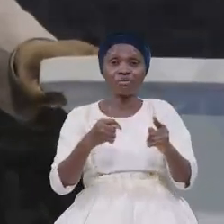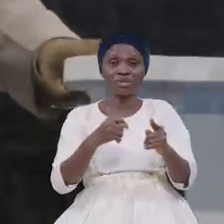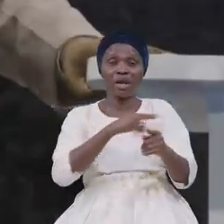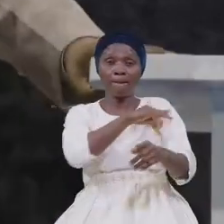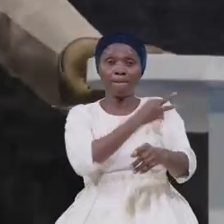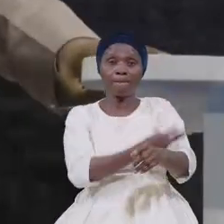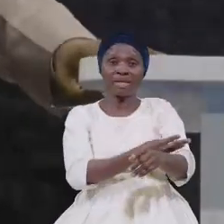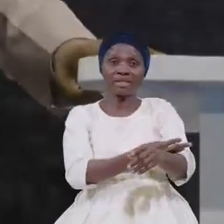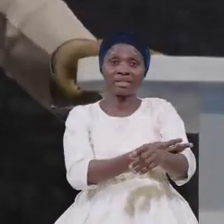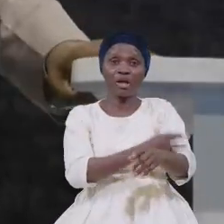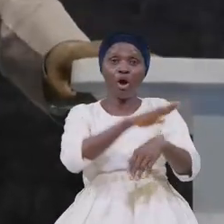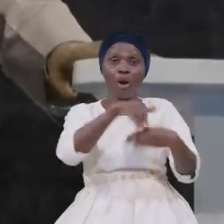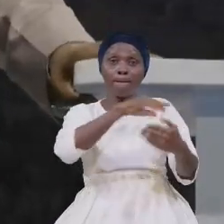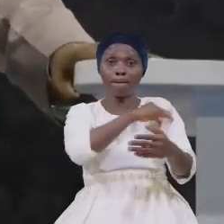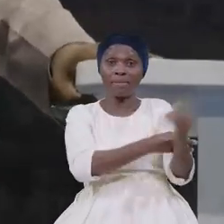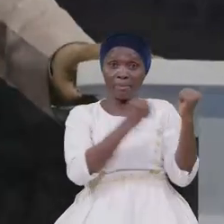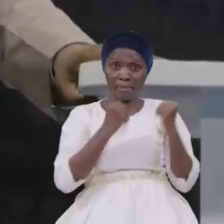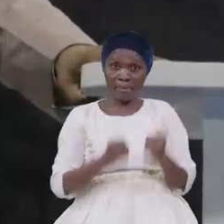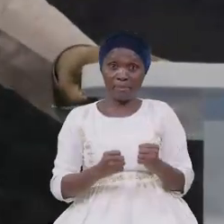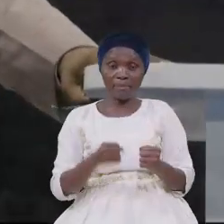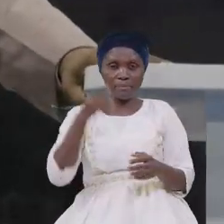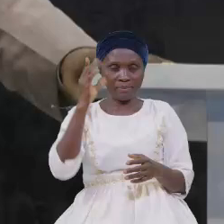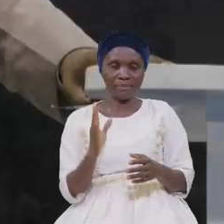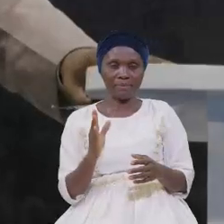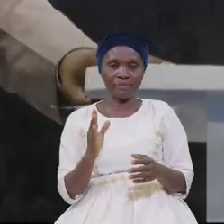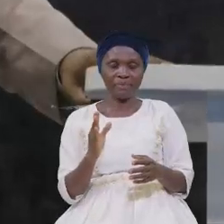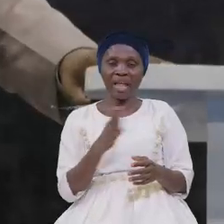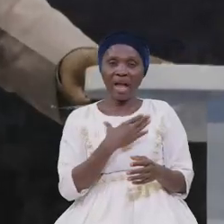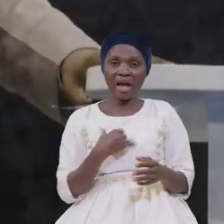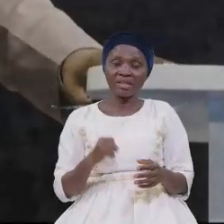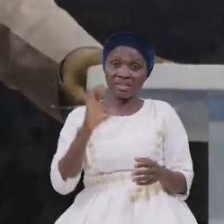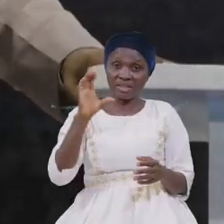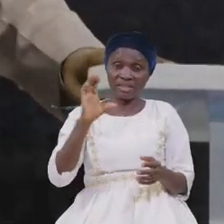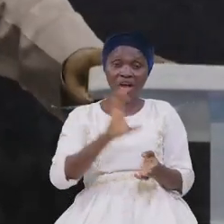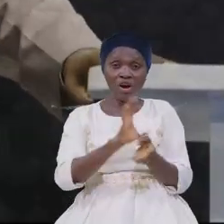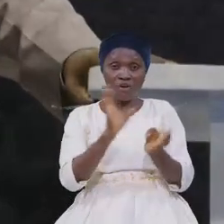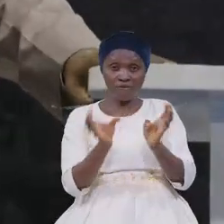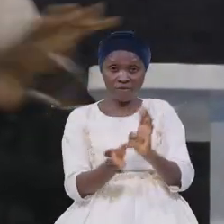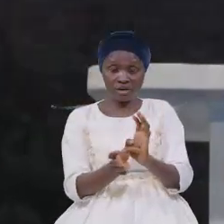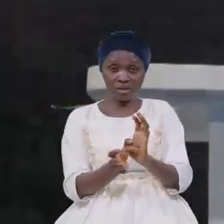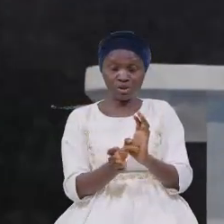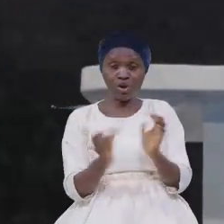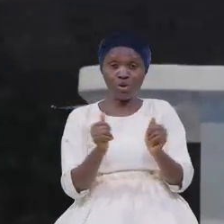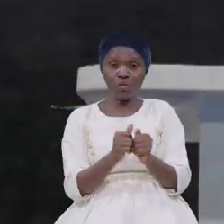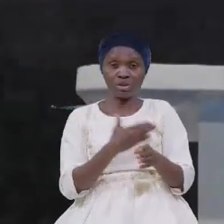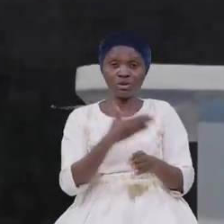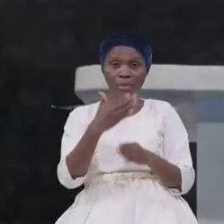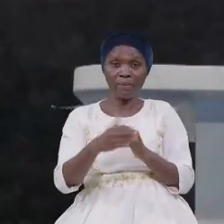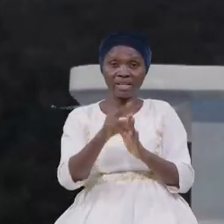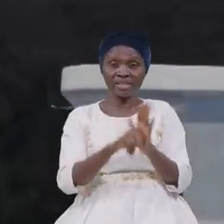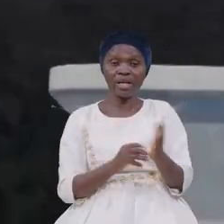no exception, and C, conversion with completeness through Christ, E,